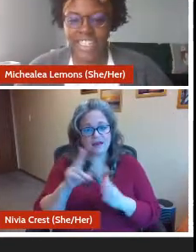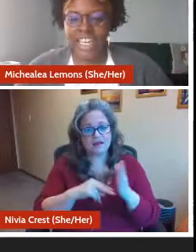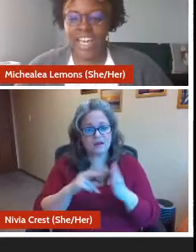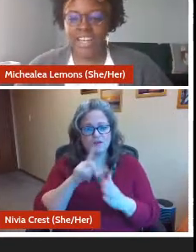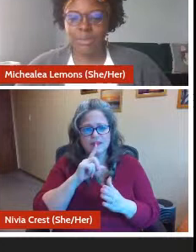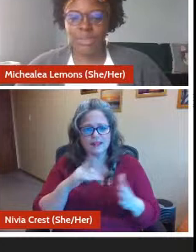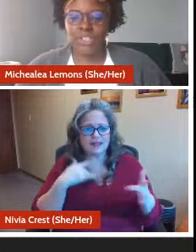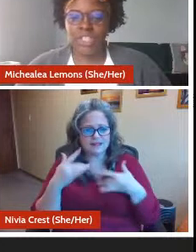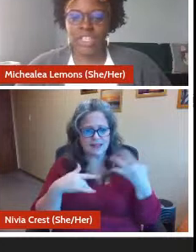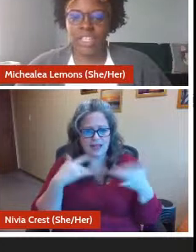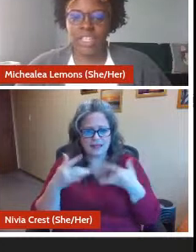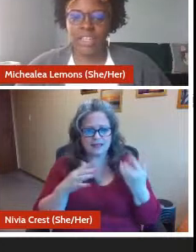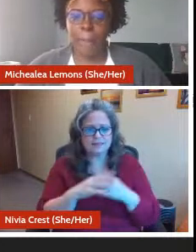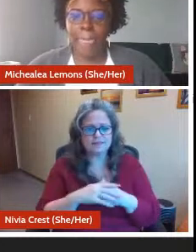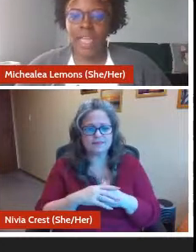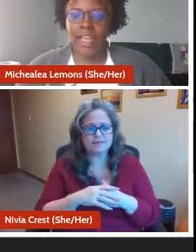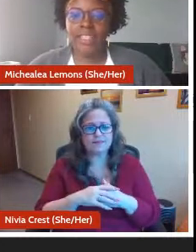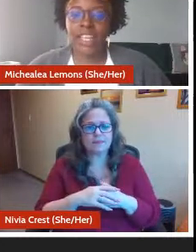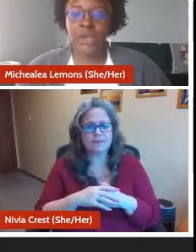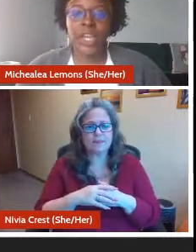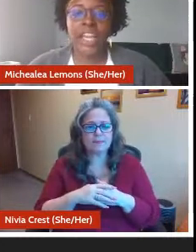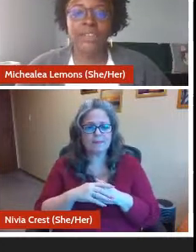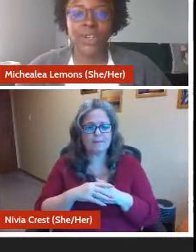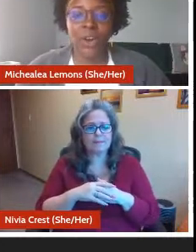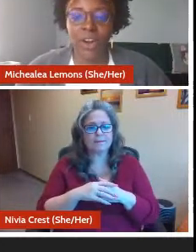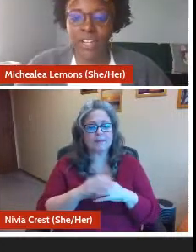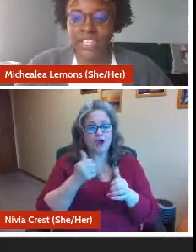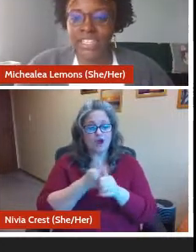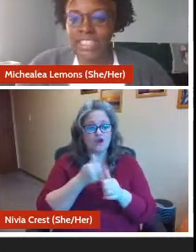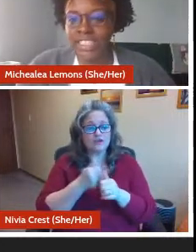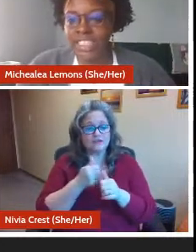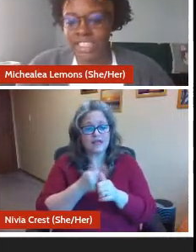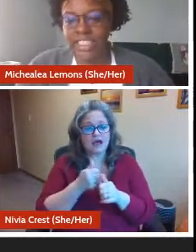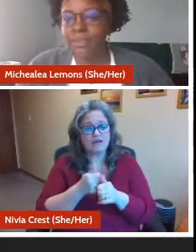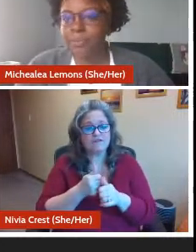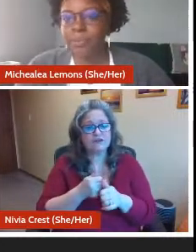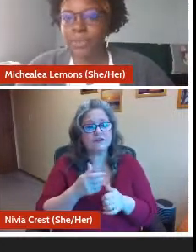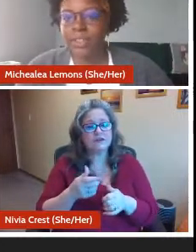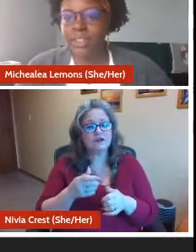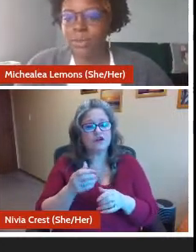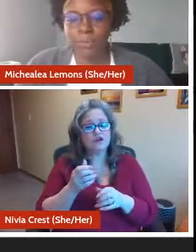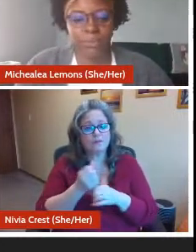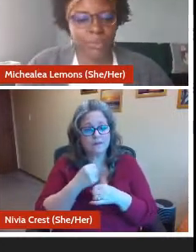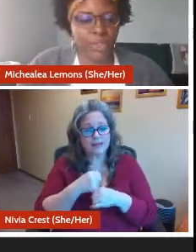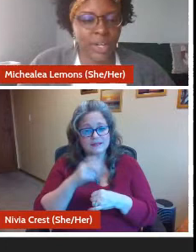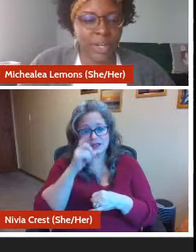exciting. She is a creative doll artist.